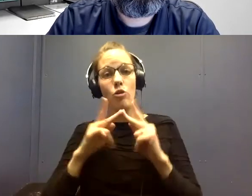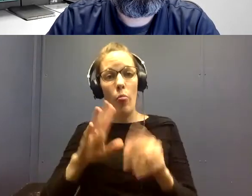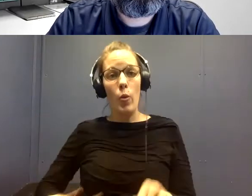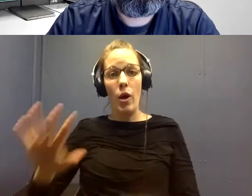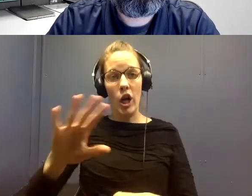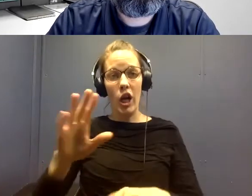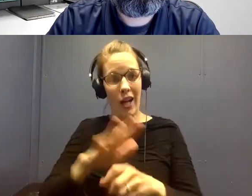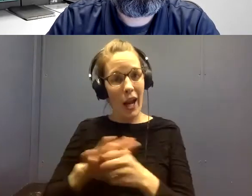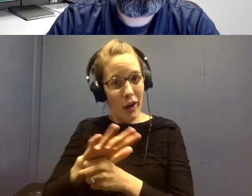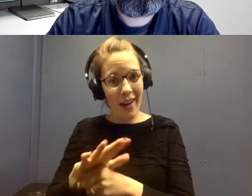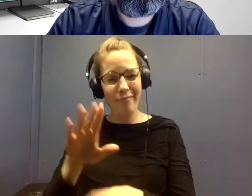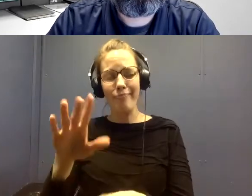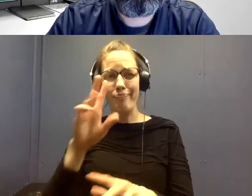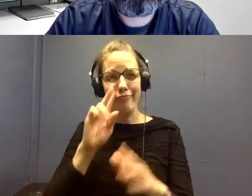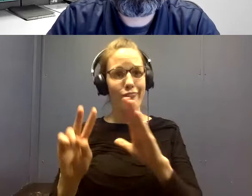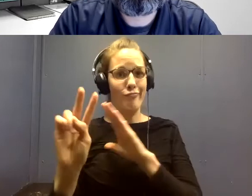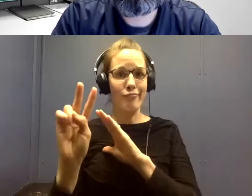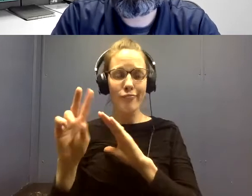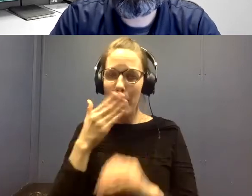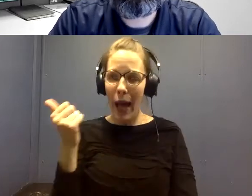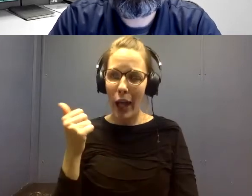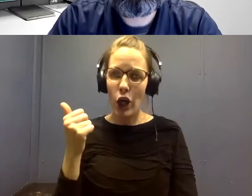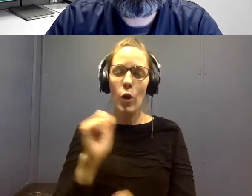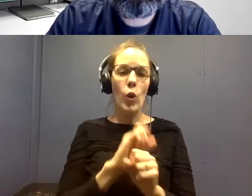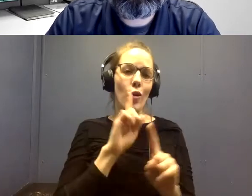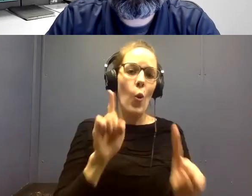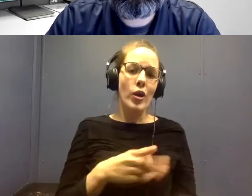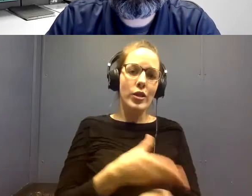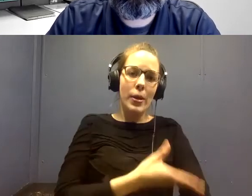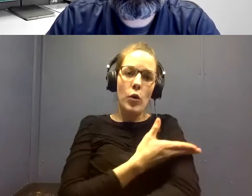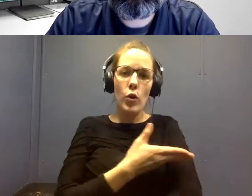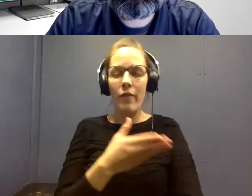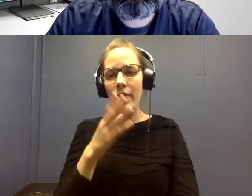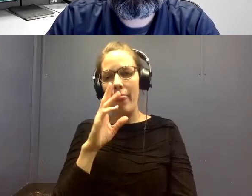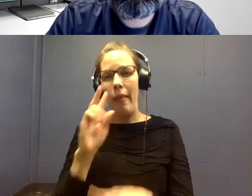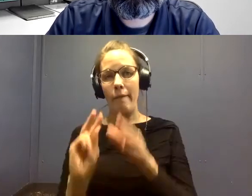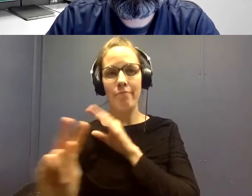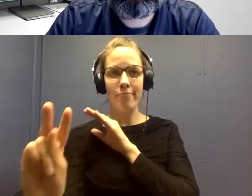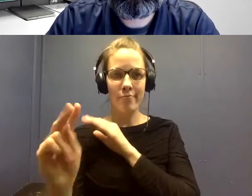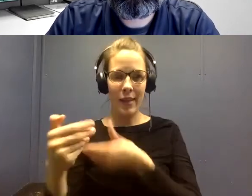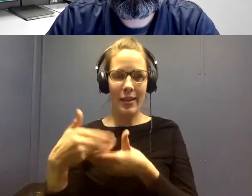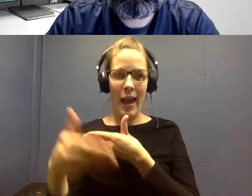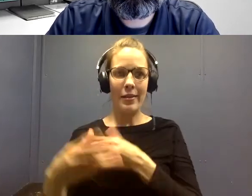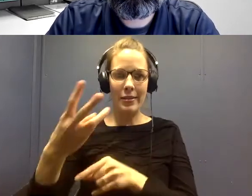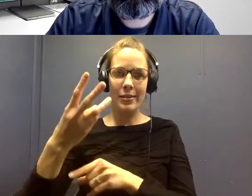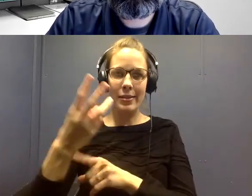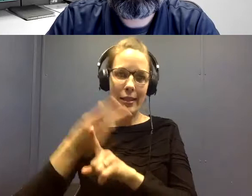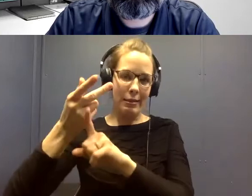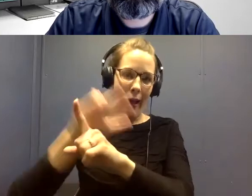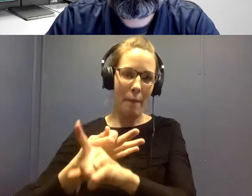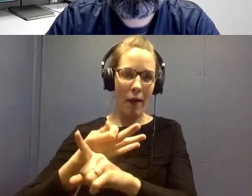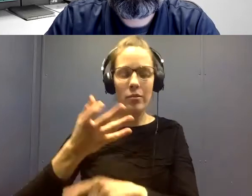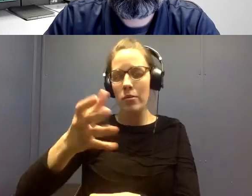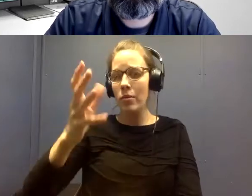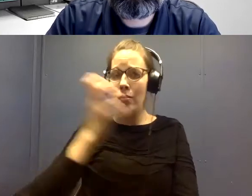things are looking better. Work orders are improving. The forecast for the next 6 to 9 months is